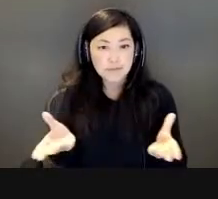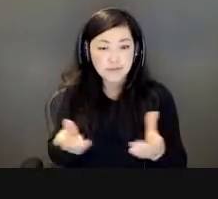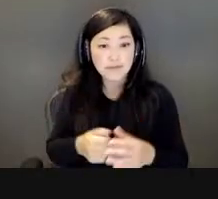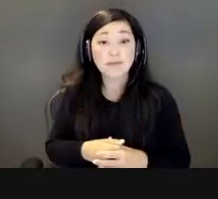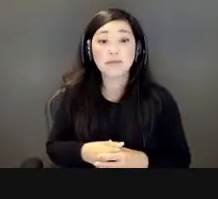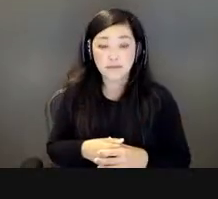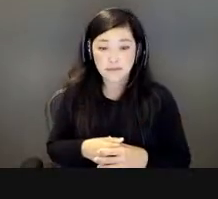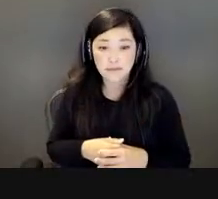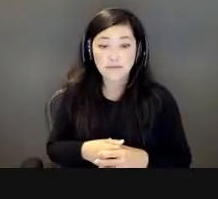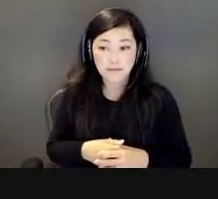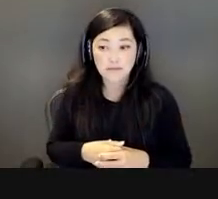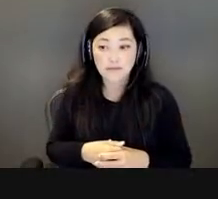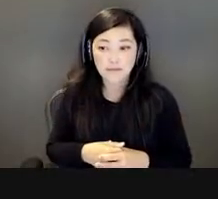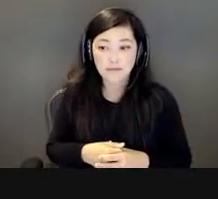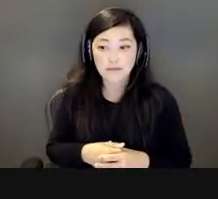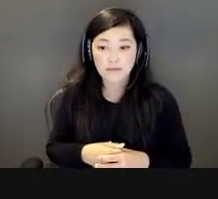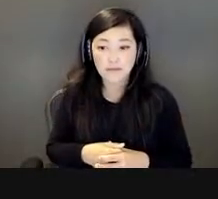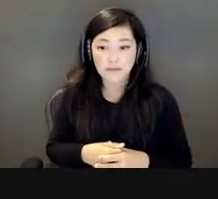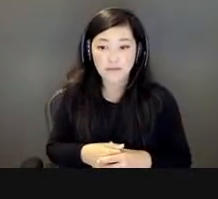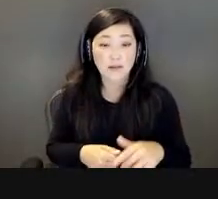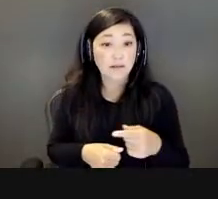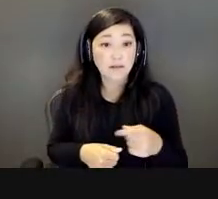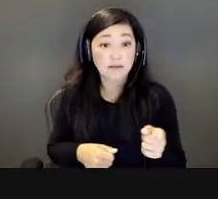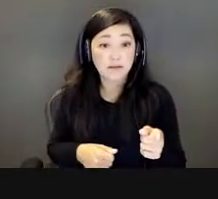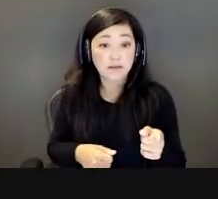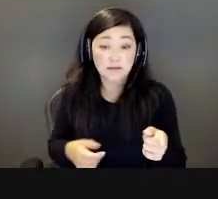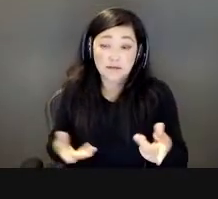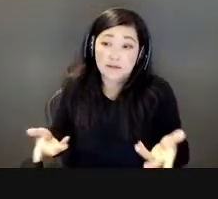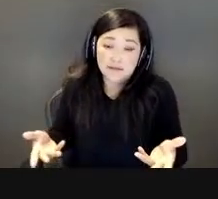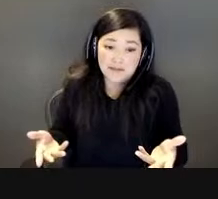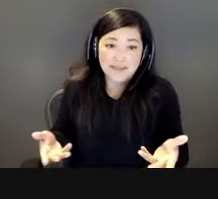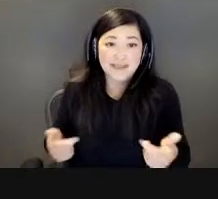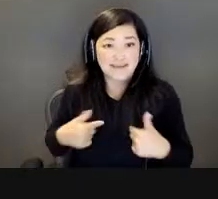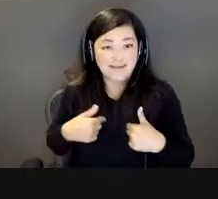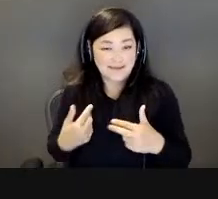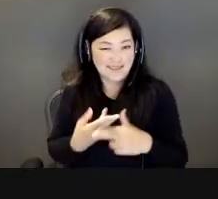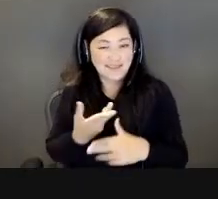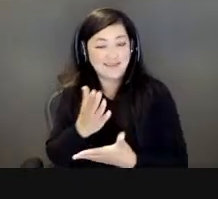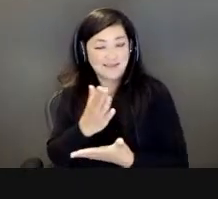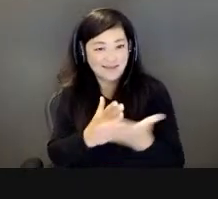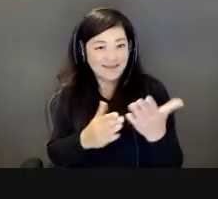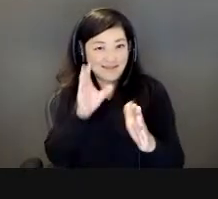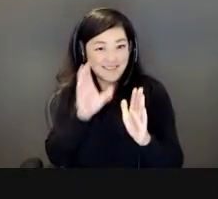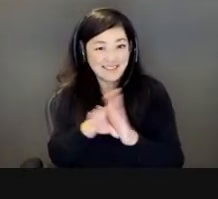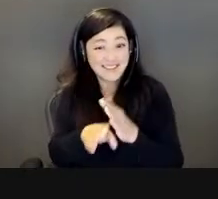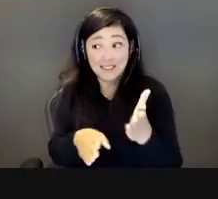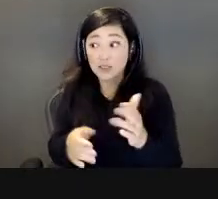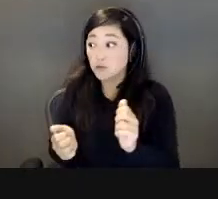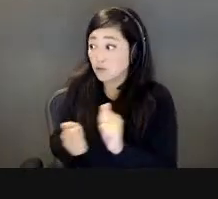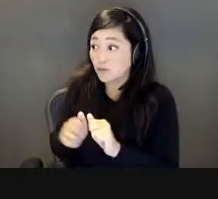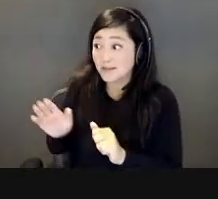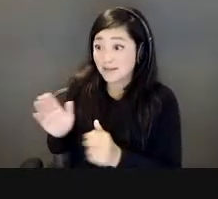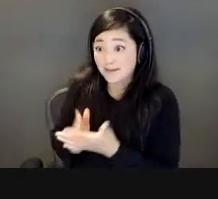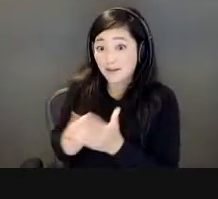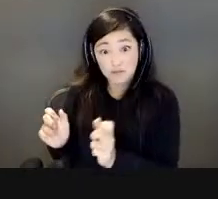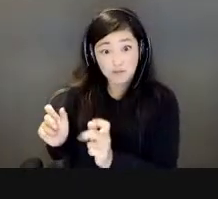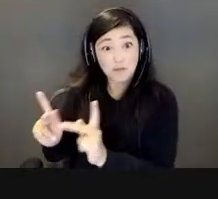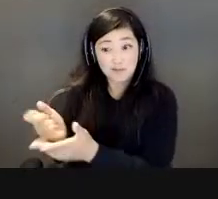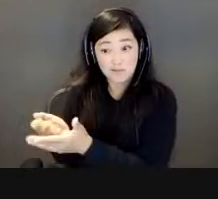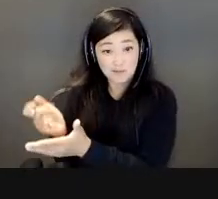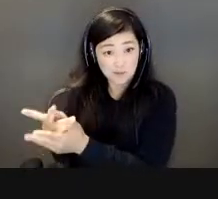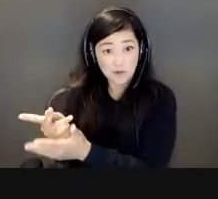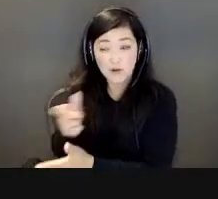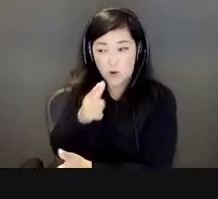firstly, it's speaker's prerogative. I've used some images of, with their permission, of individuals we work with